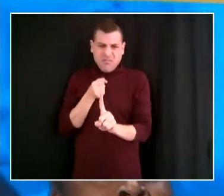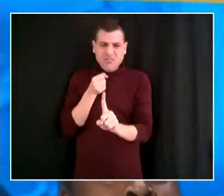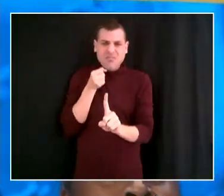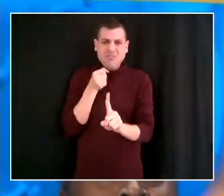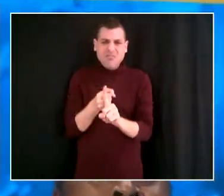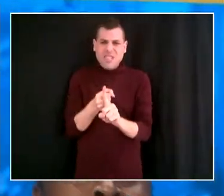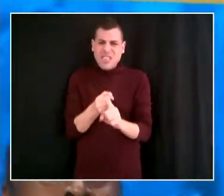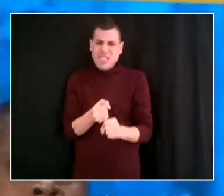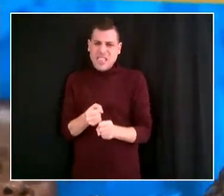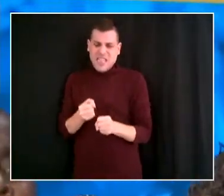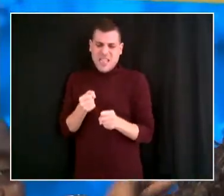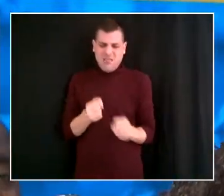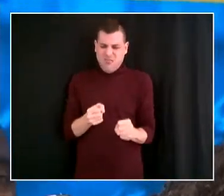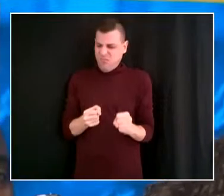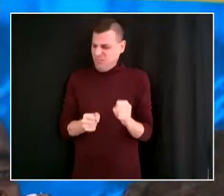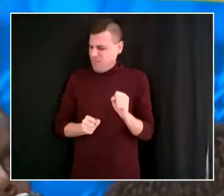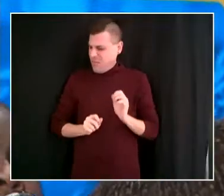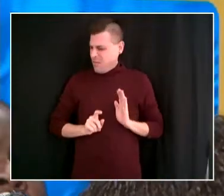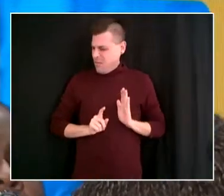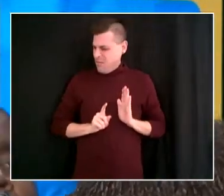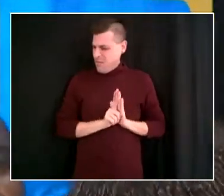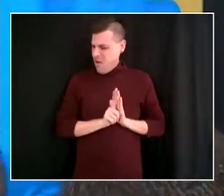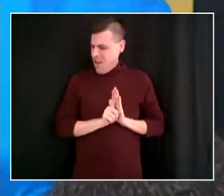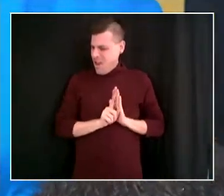steady beat, have not our